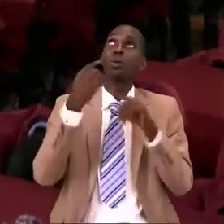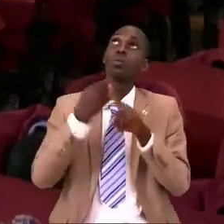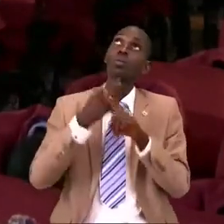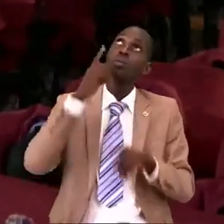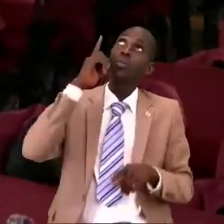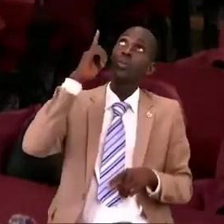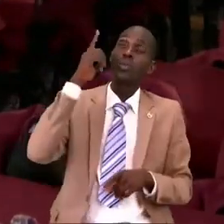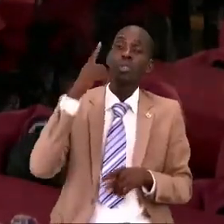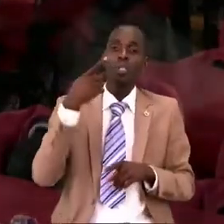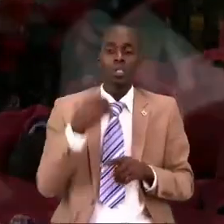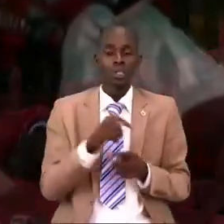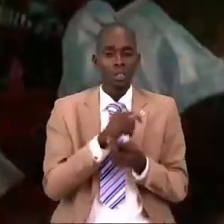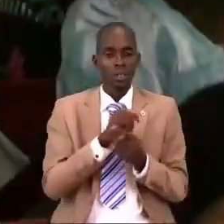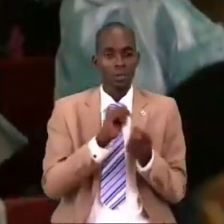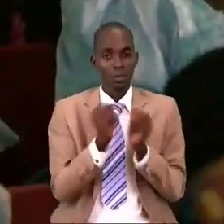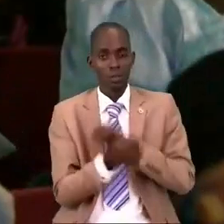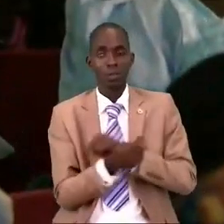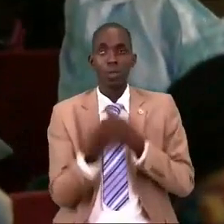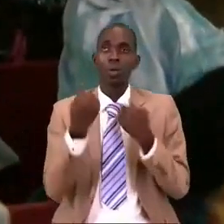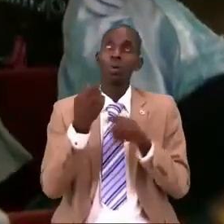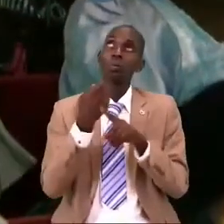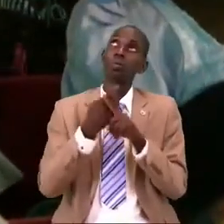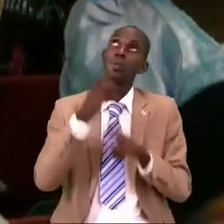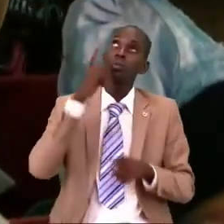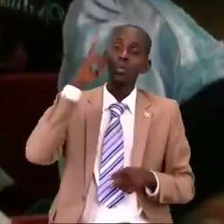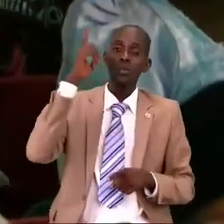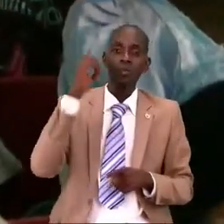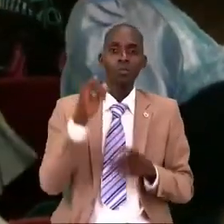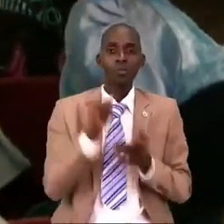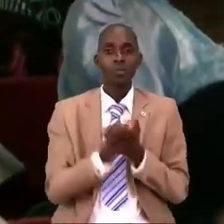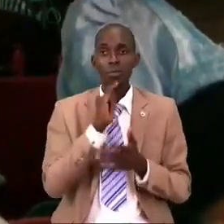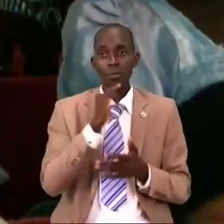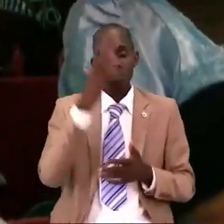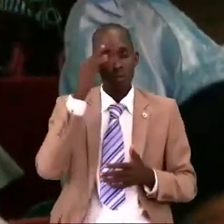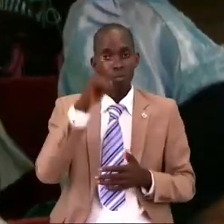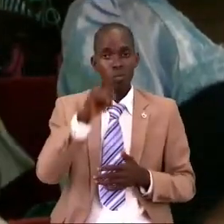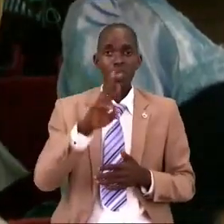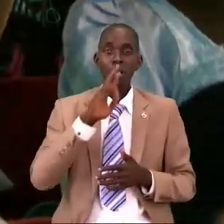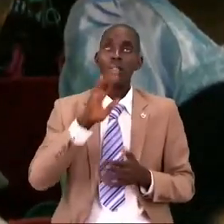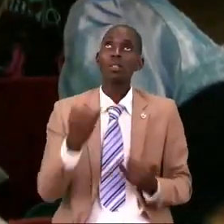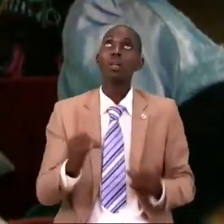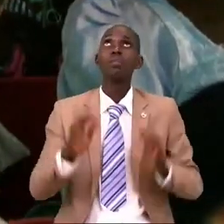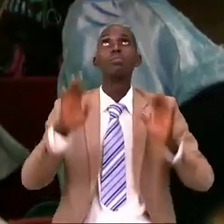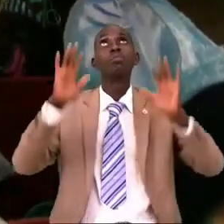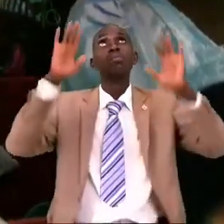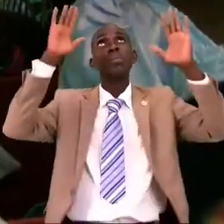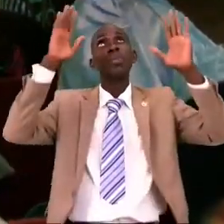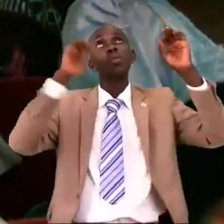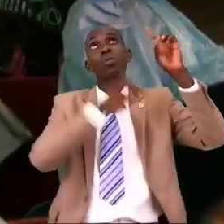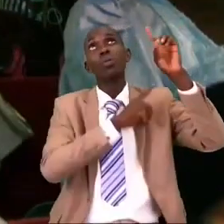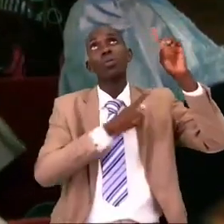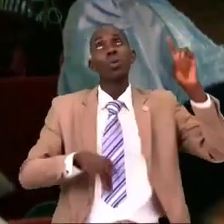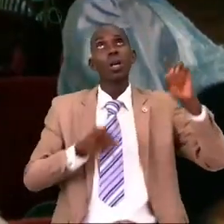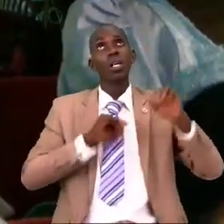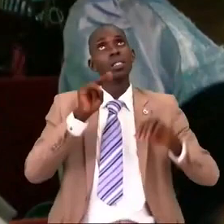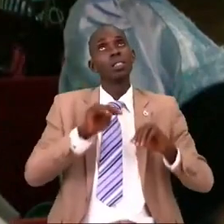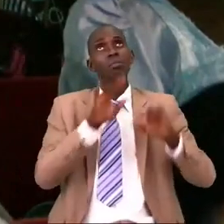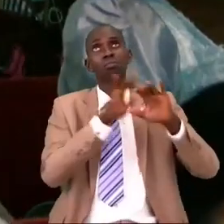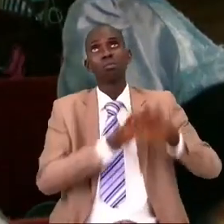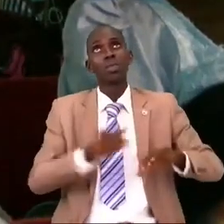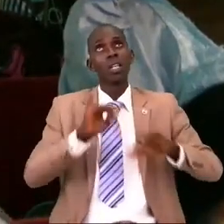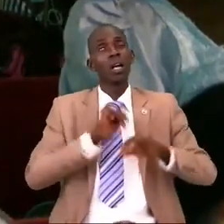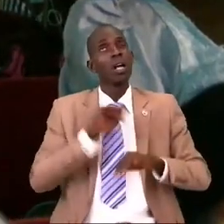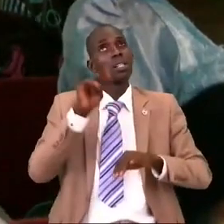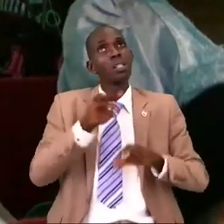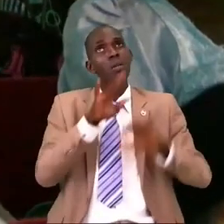need mercy. I need mercy that will forgive. I need mercy that will set me free. I need mercy that will change my life. I